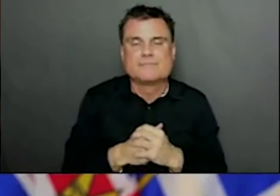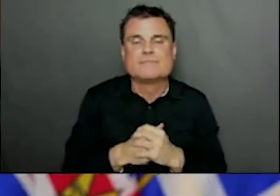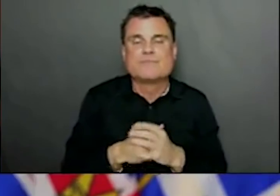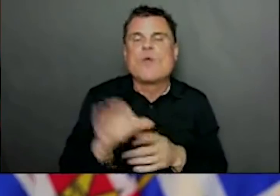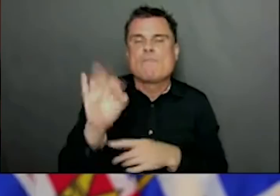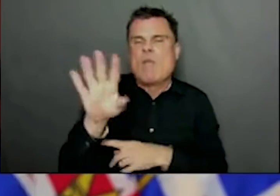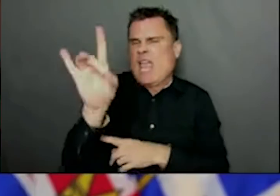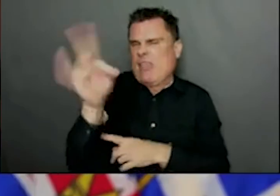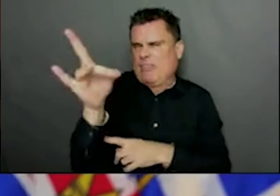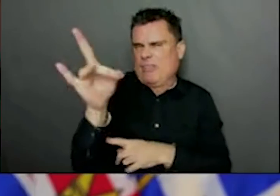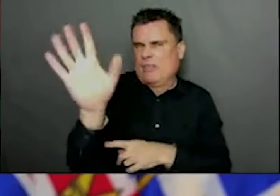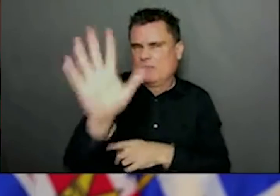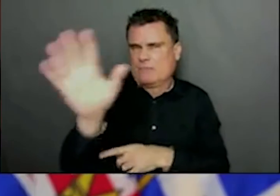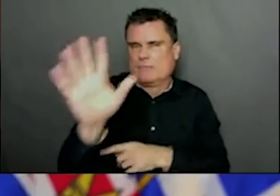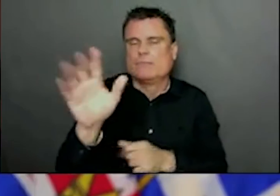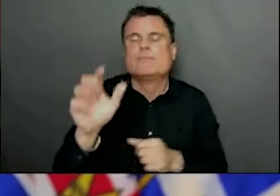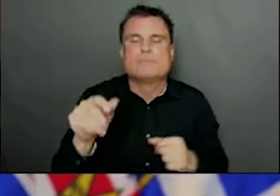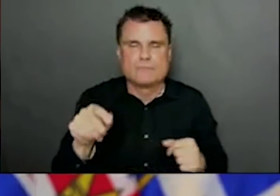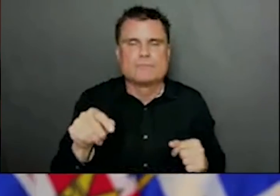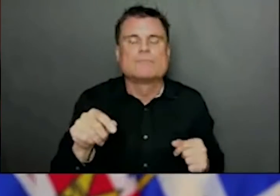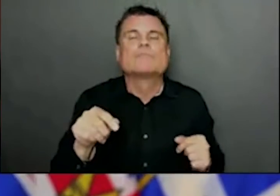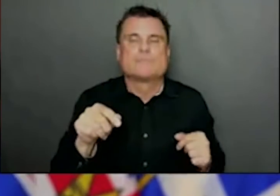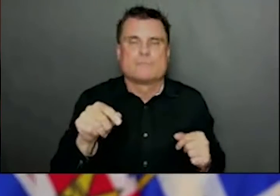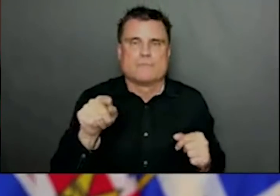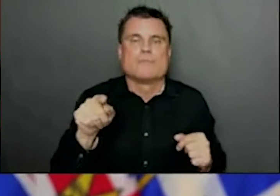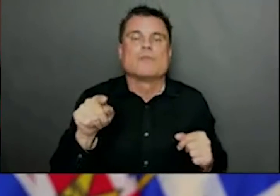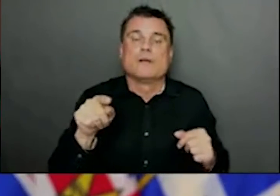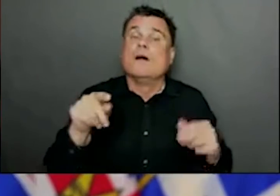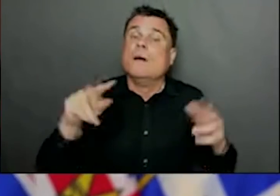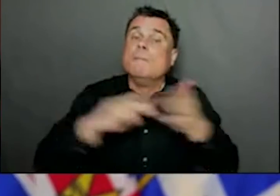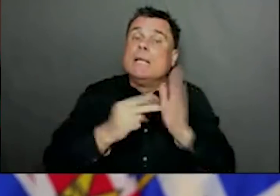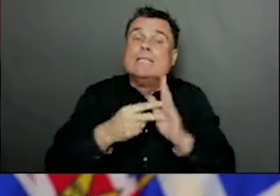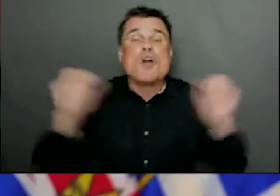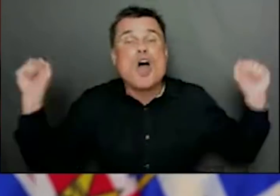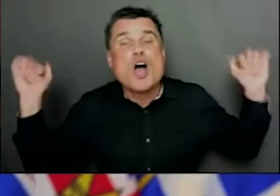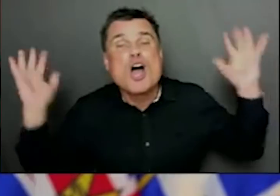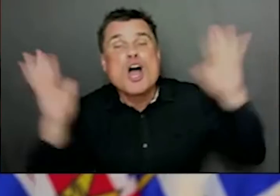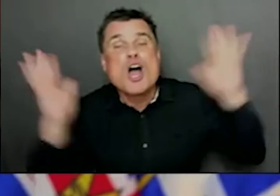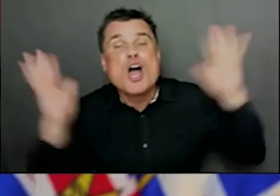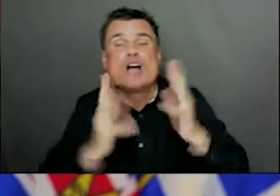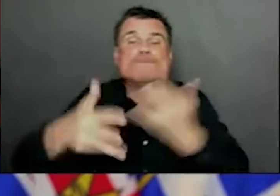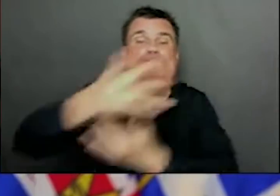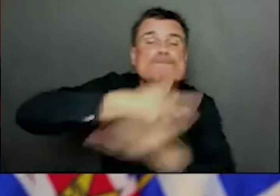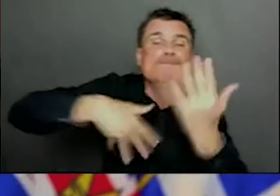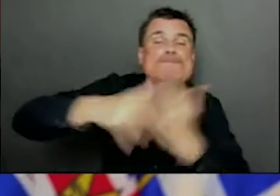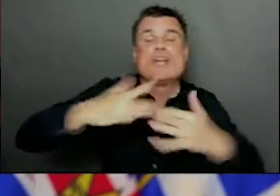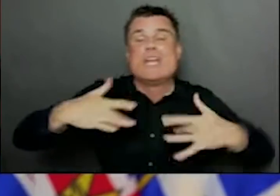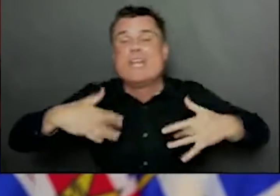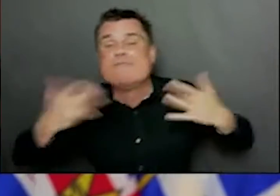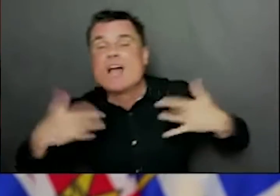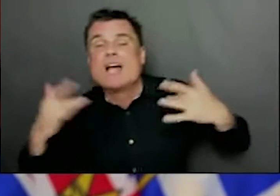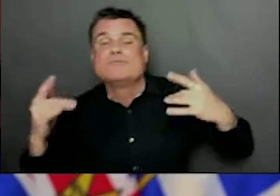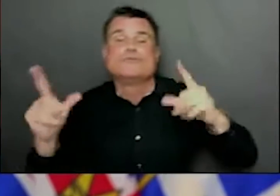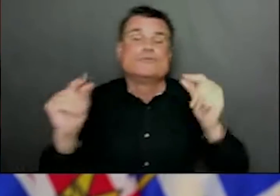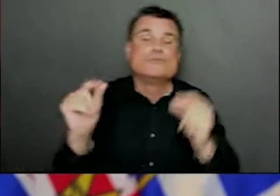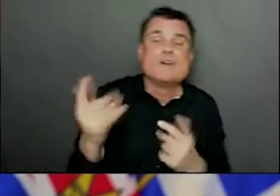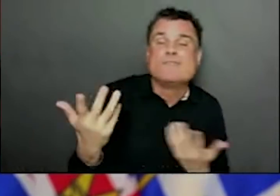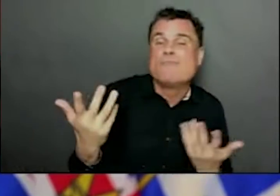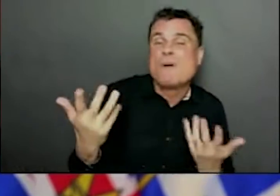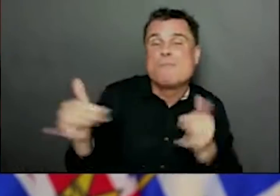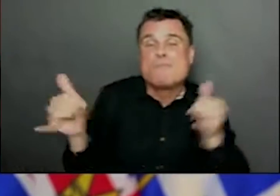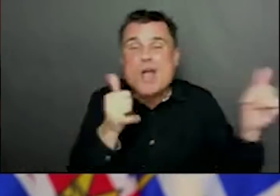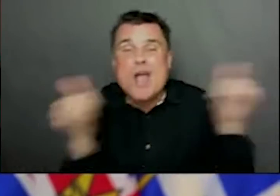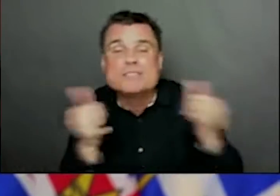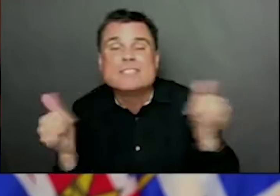public venues and private venues, and the restrictions on sports activities, continue to apply. We are